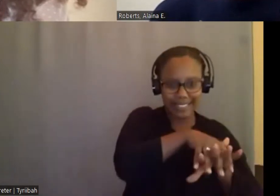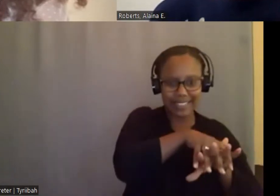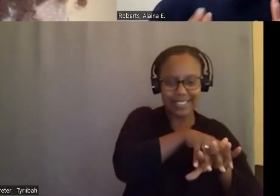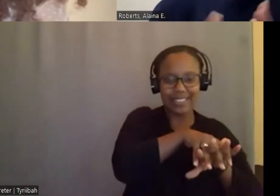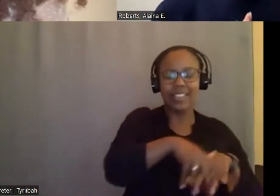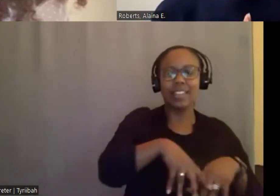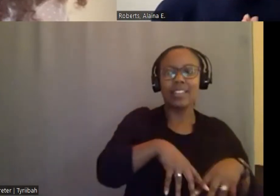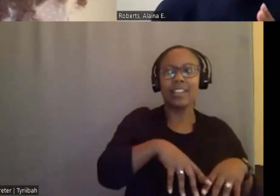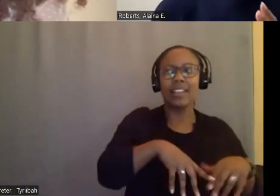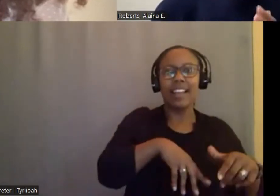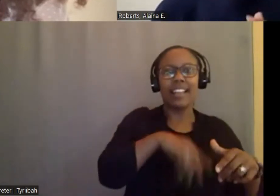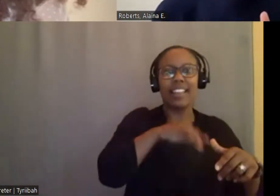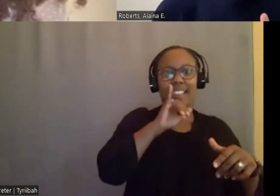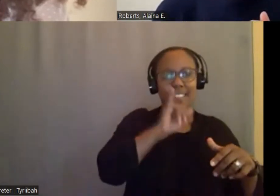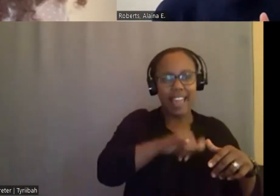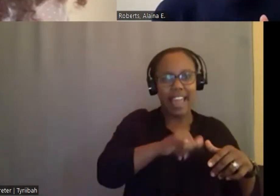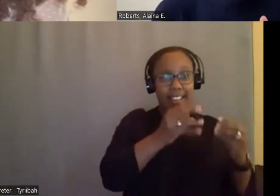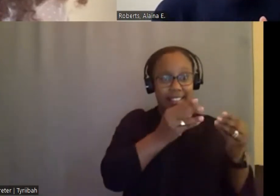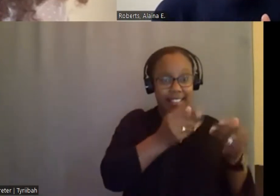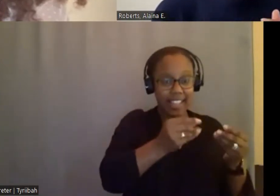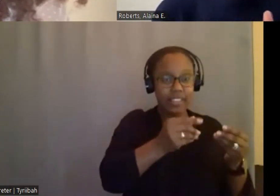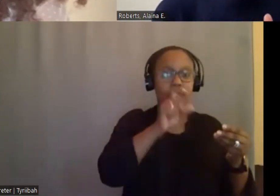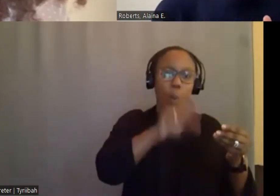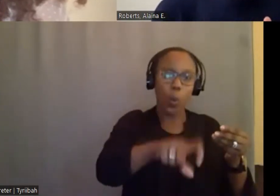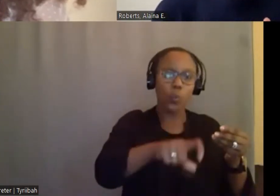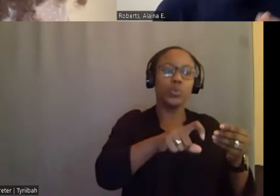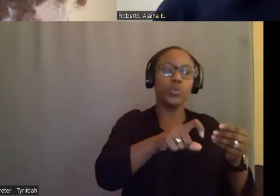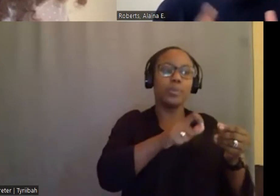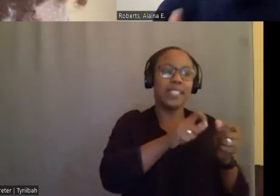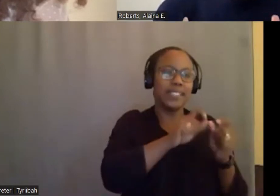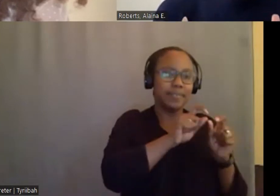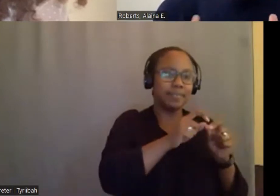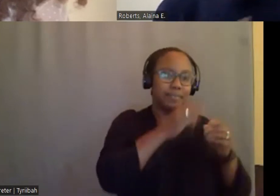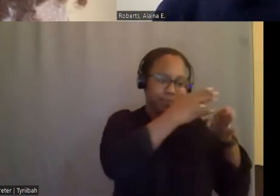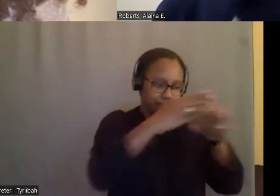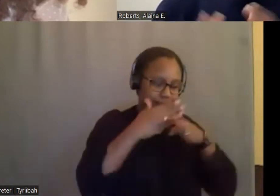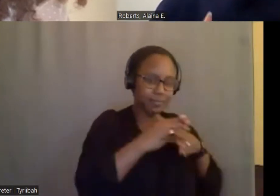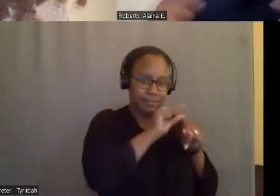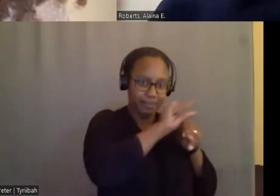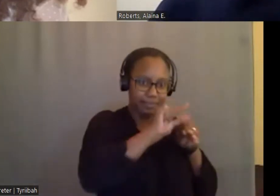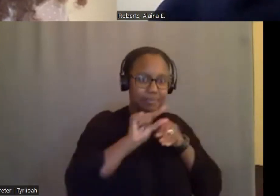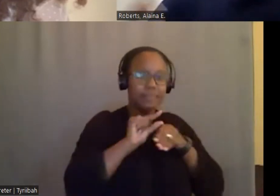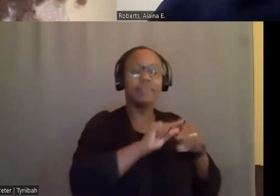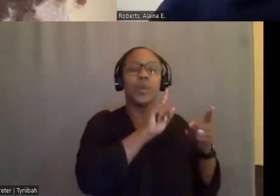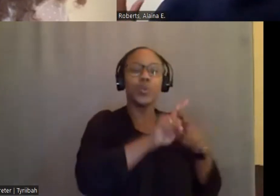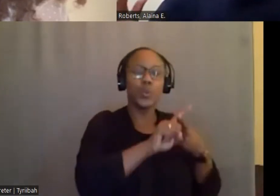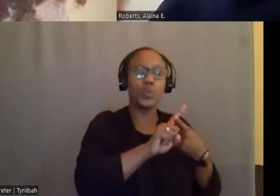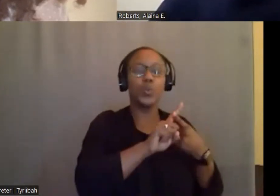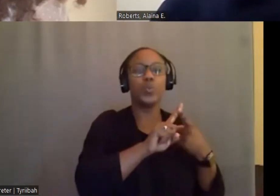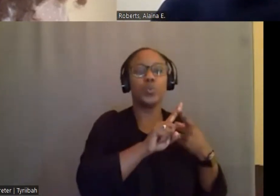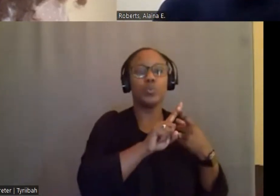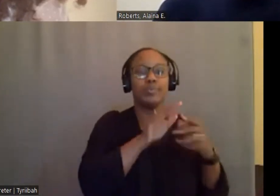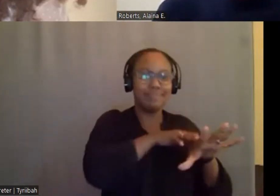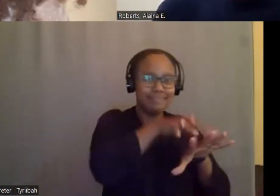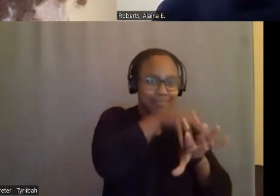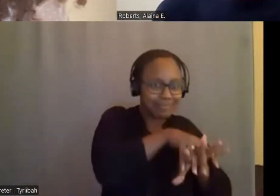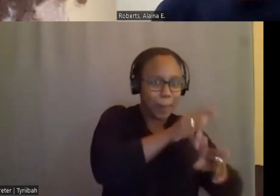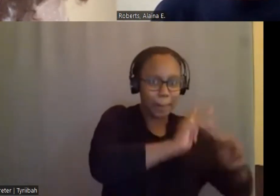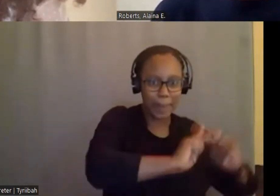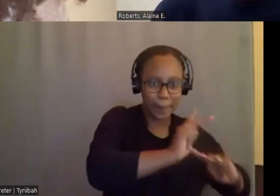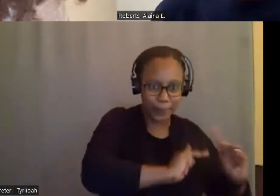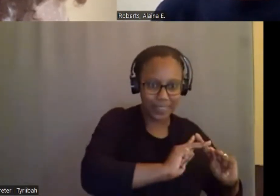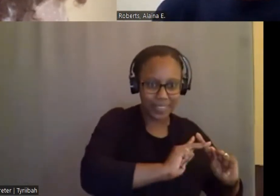to every native person and every freed slave in those nations. And then there will be surplus land,